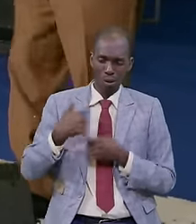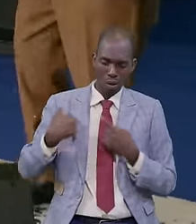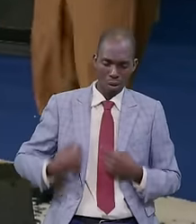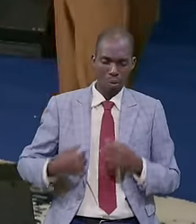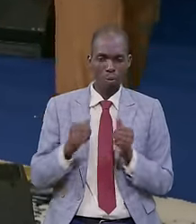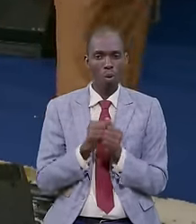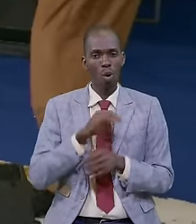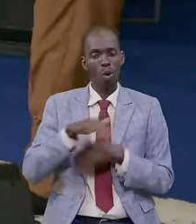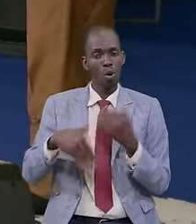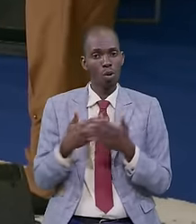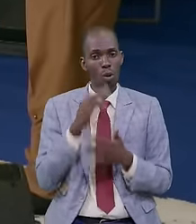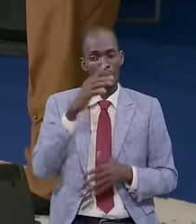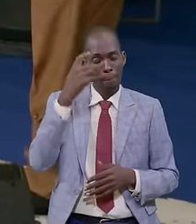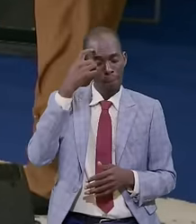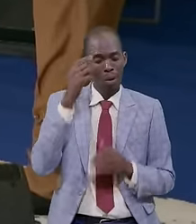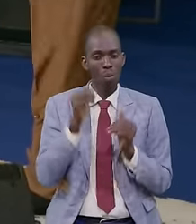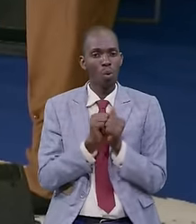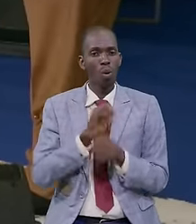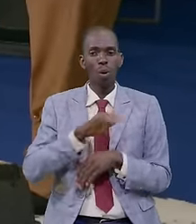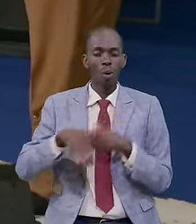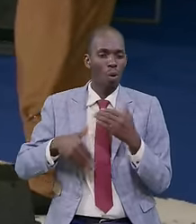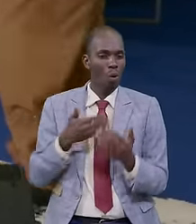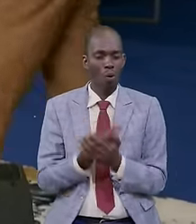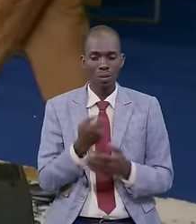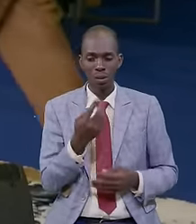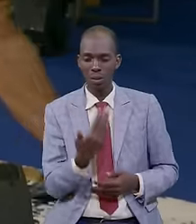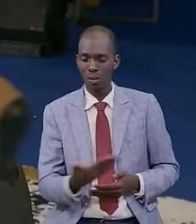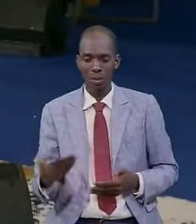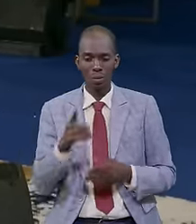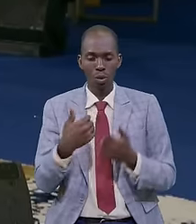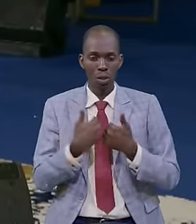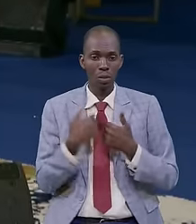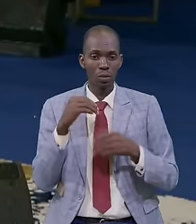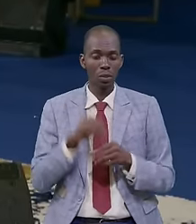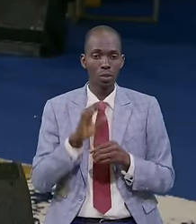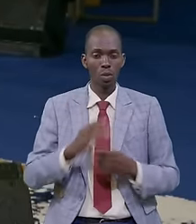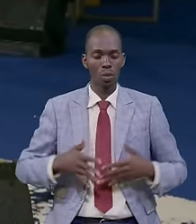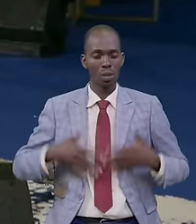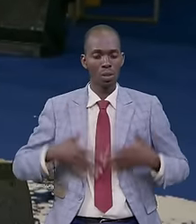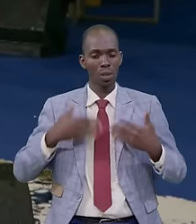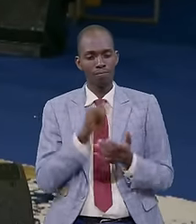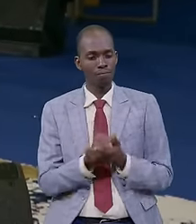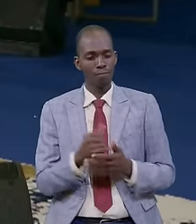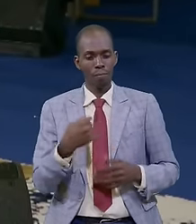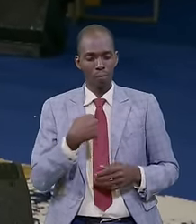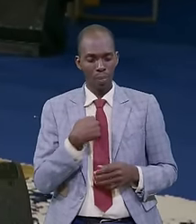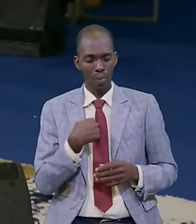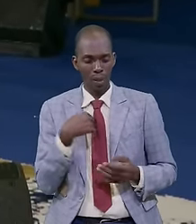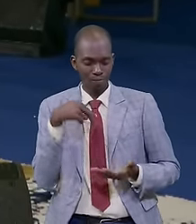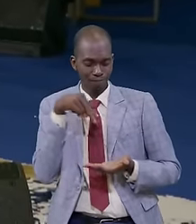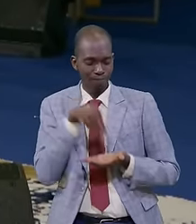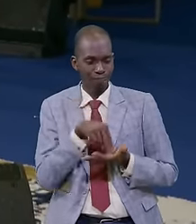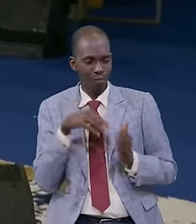say with all the disposition you have in your life, I stand against